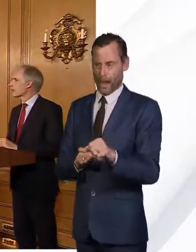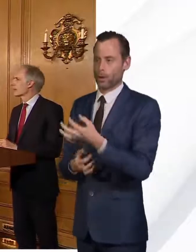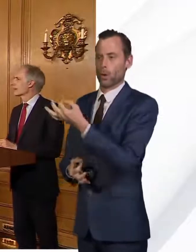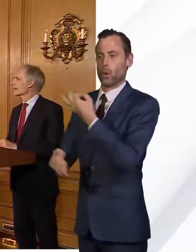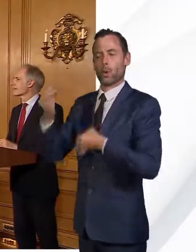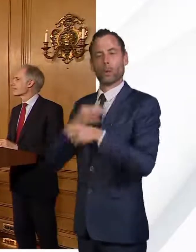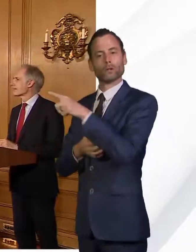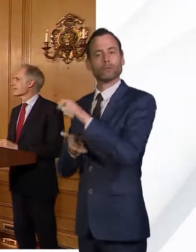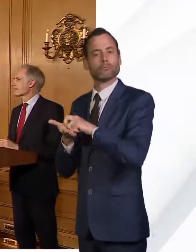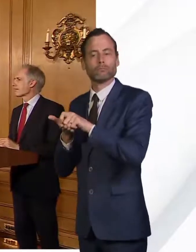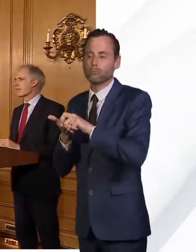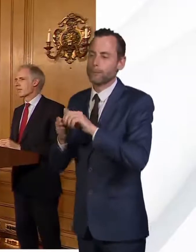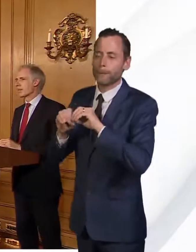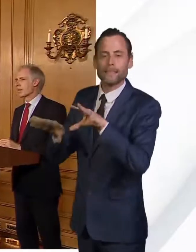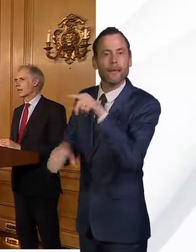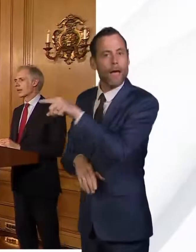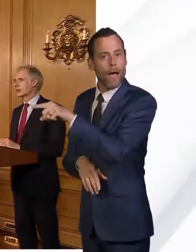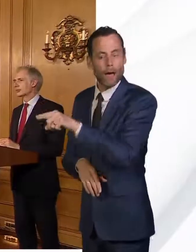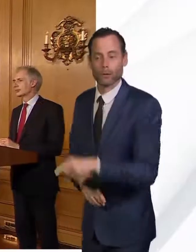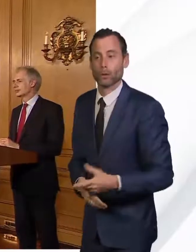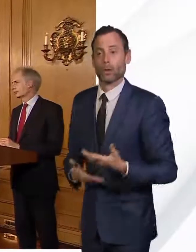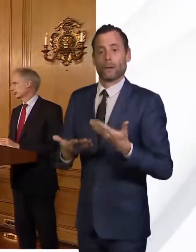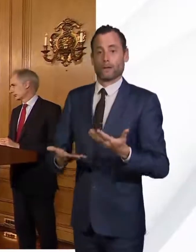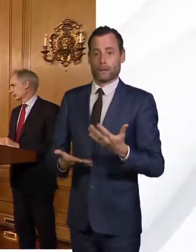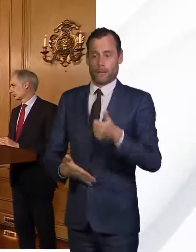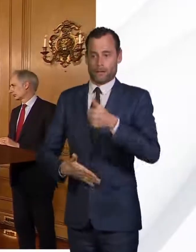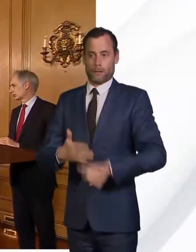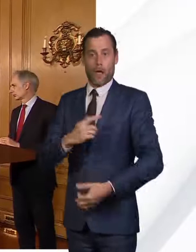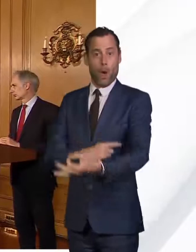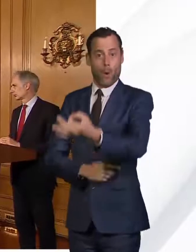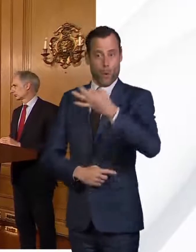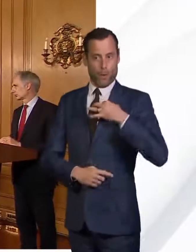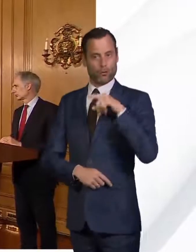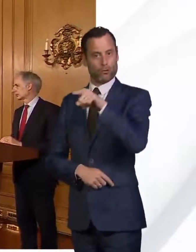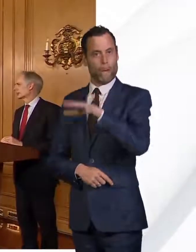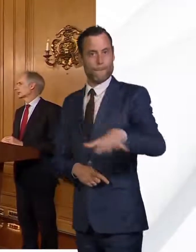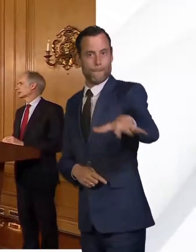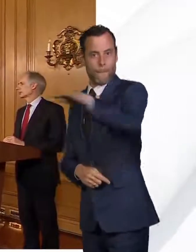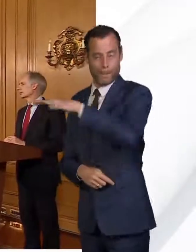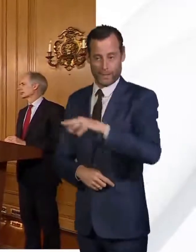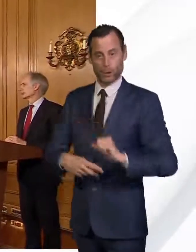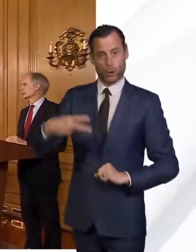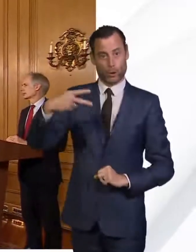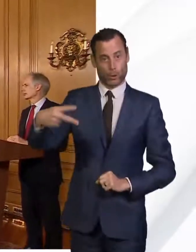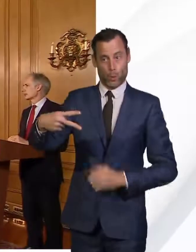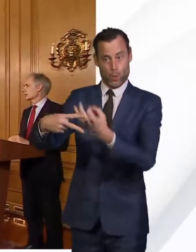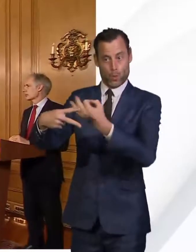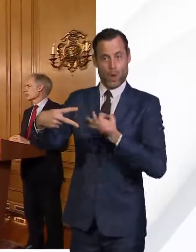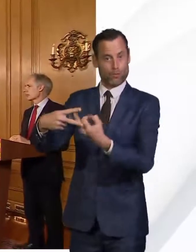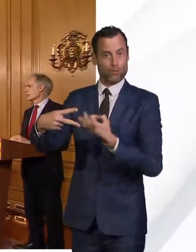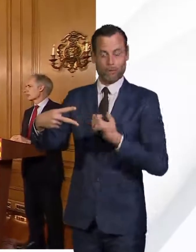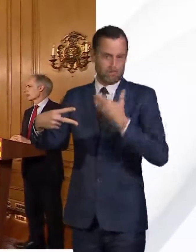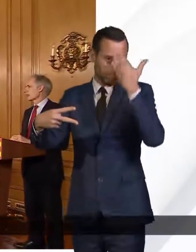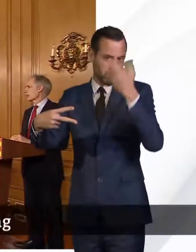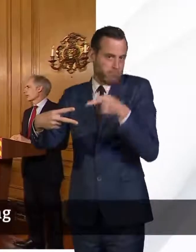the public. These are questions that, as with the questions from journalists, we don't see in advance. The first I'll read